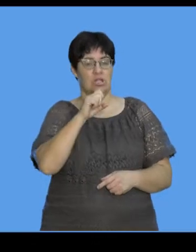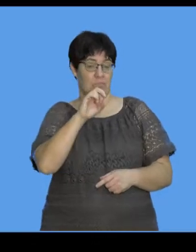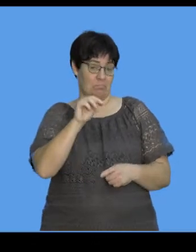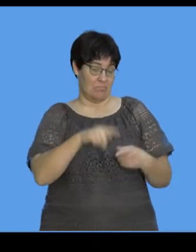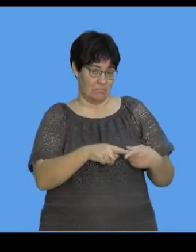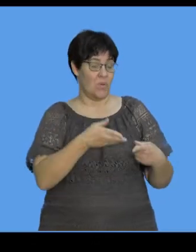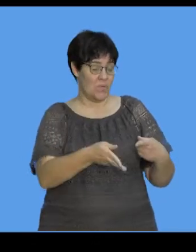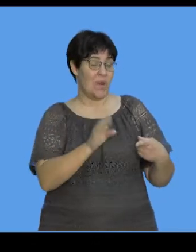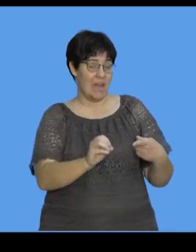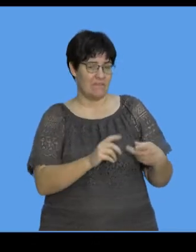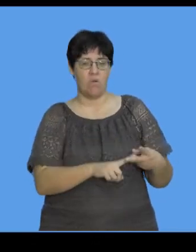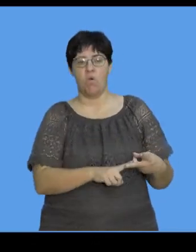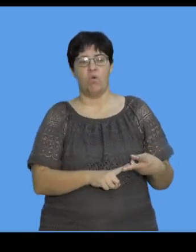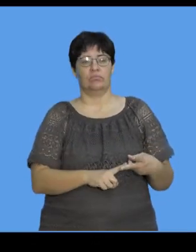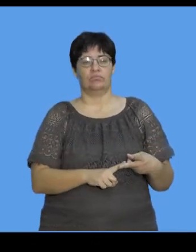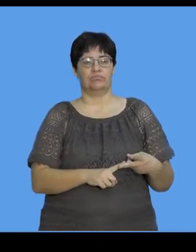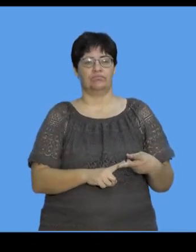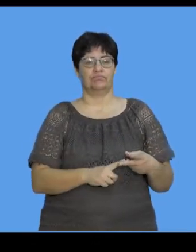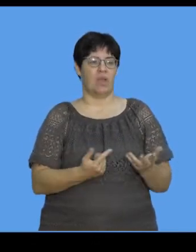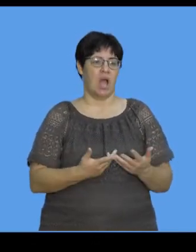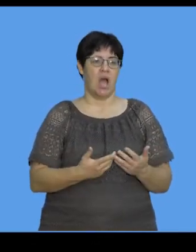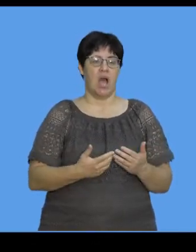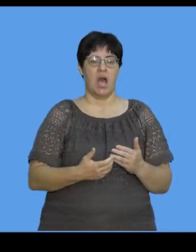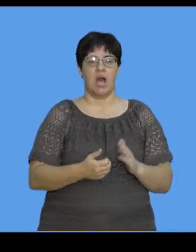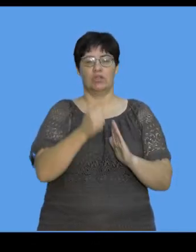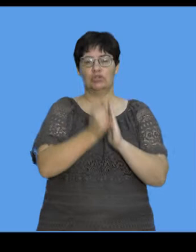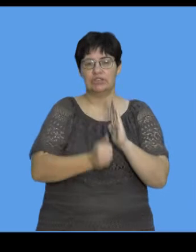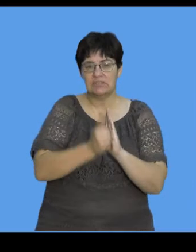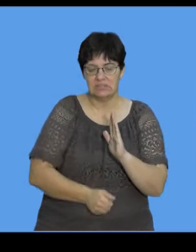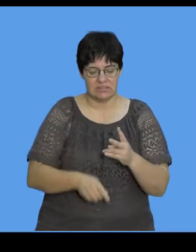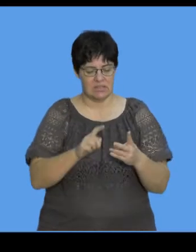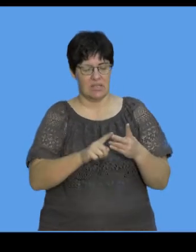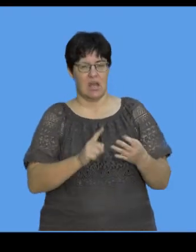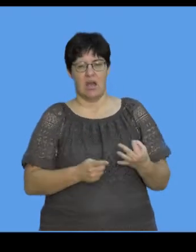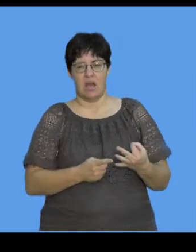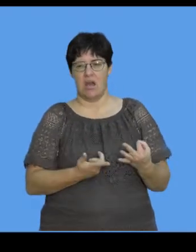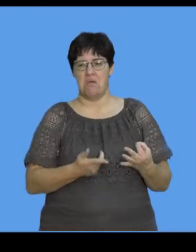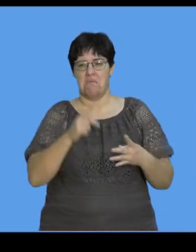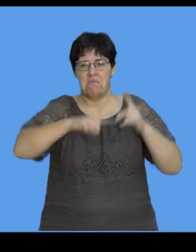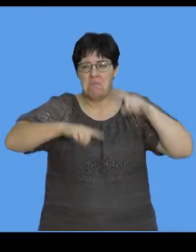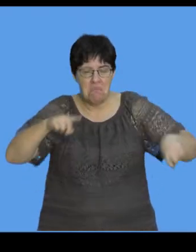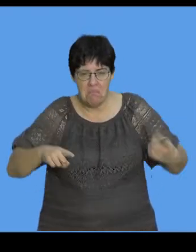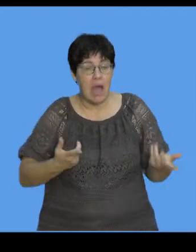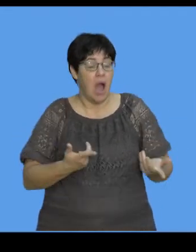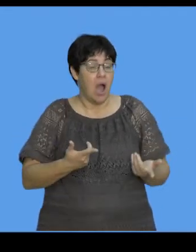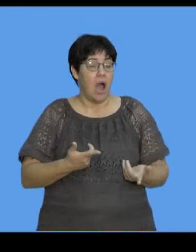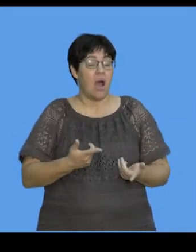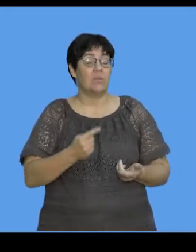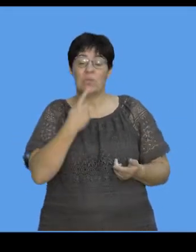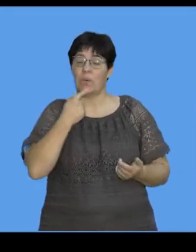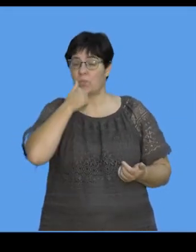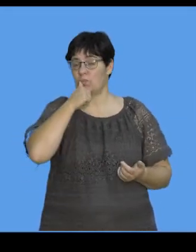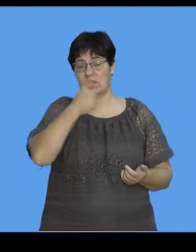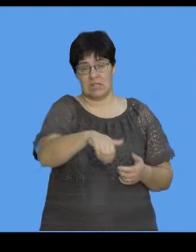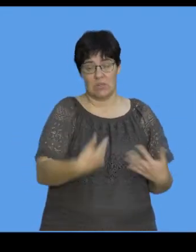calcium. Those of you who like to eat cheeses and dairy products, cheeses and dairy products are my favorite thing.